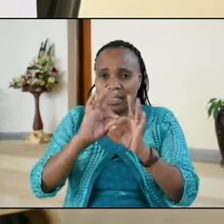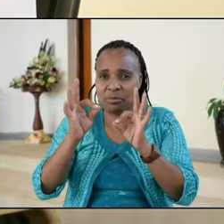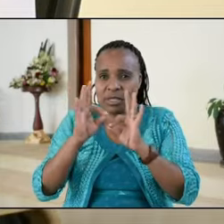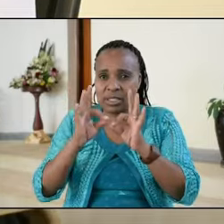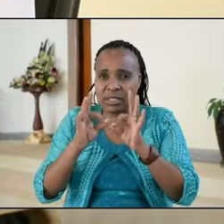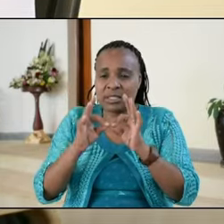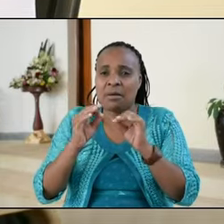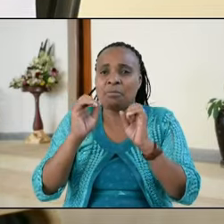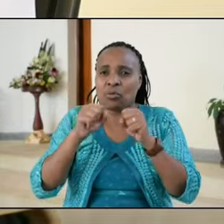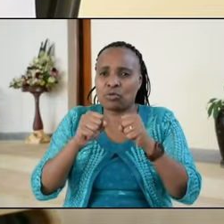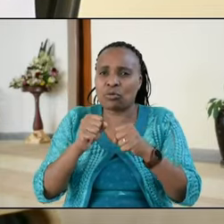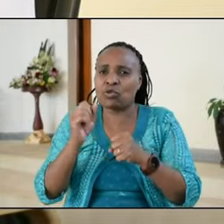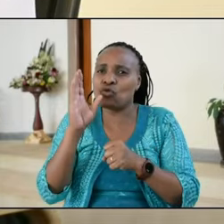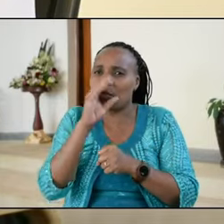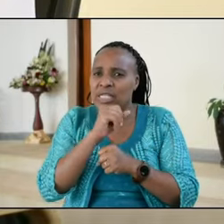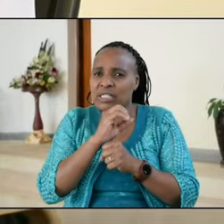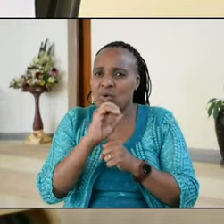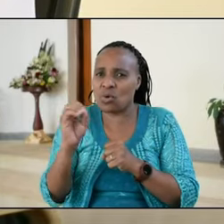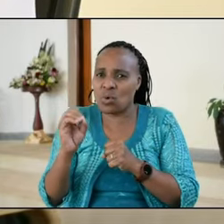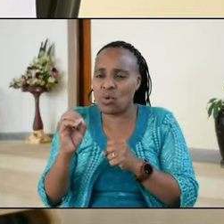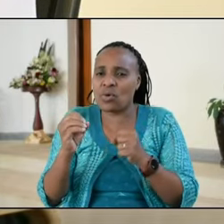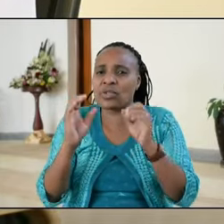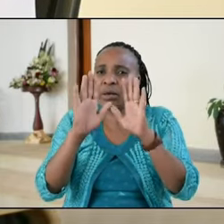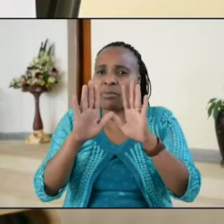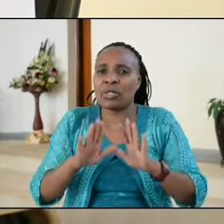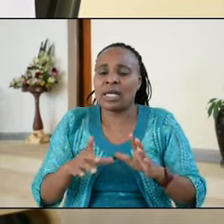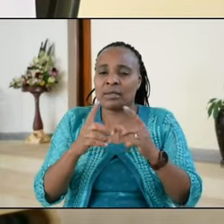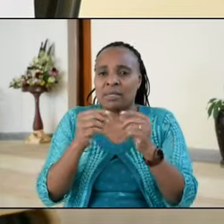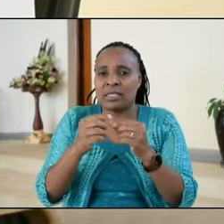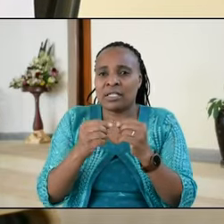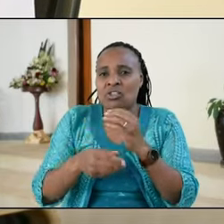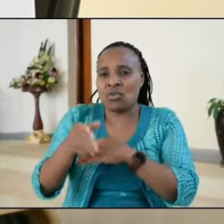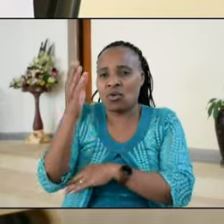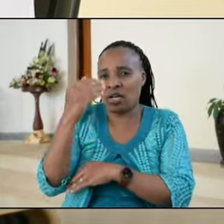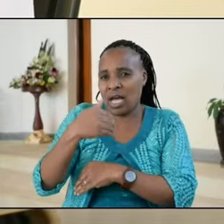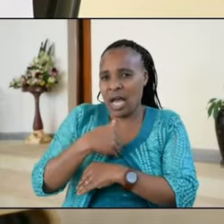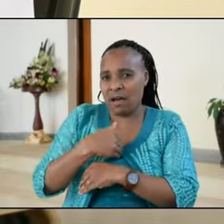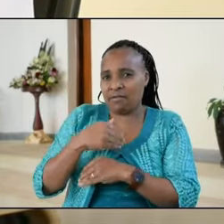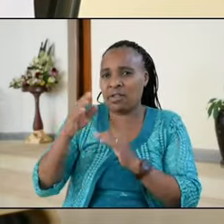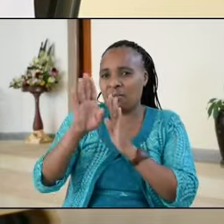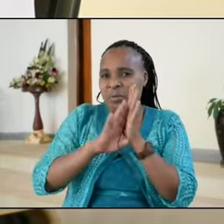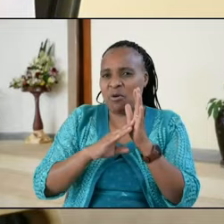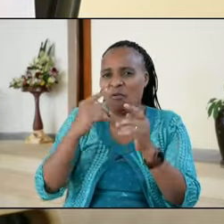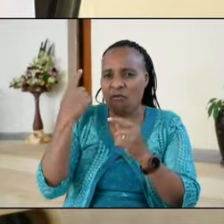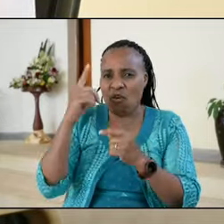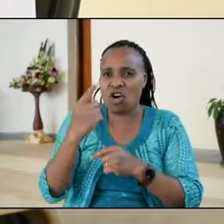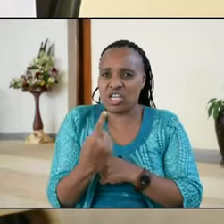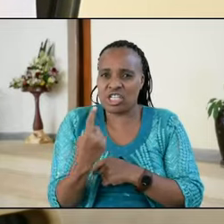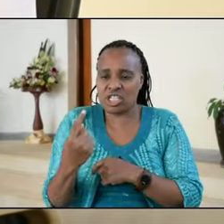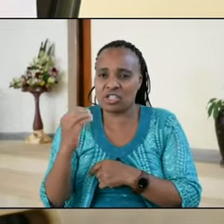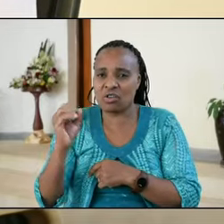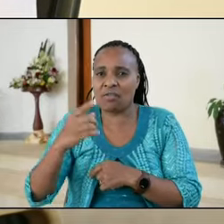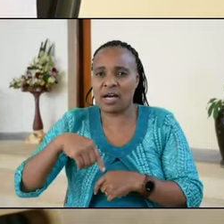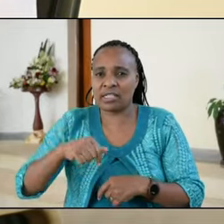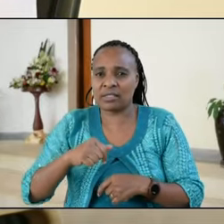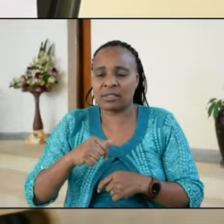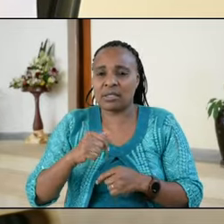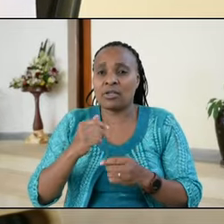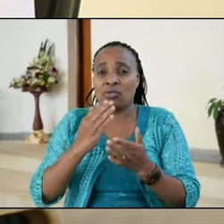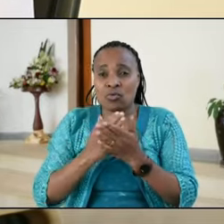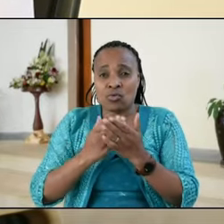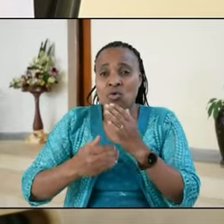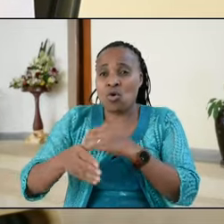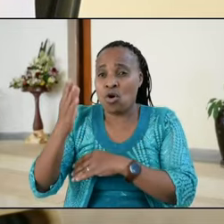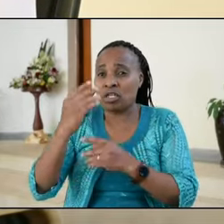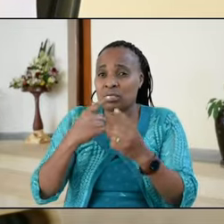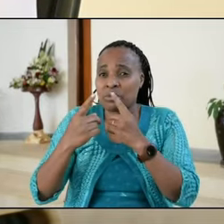do not miss the important message that God has in the Bible for each and every one of us. God speaks to us through